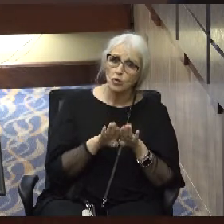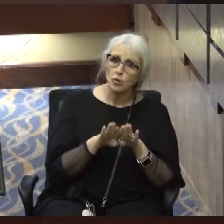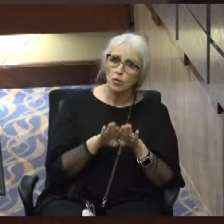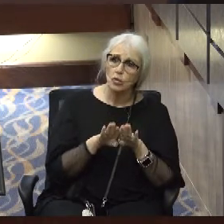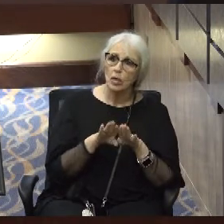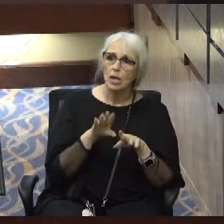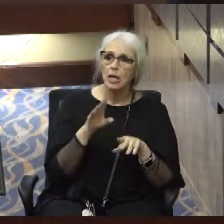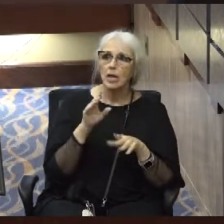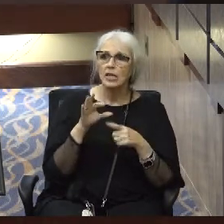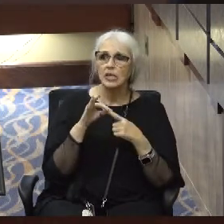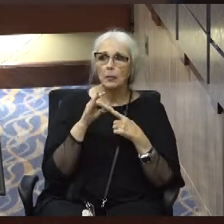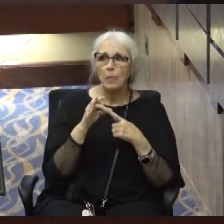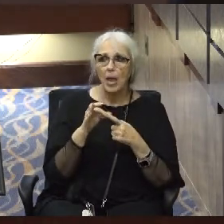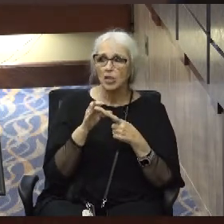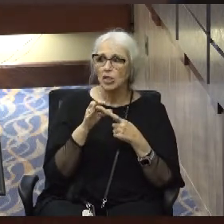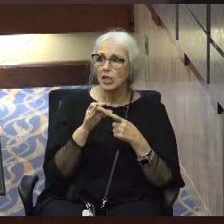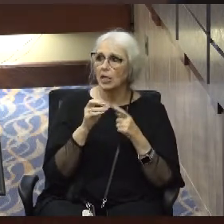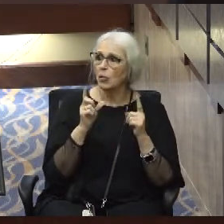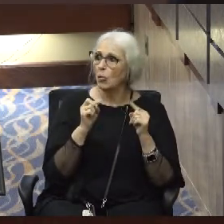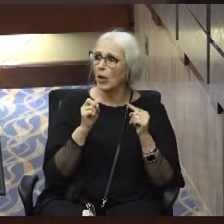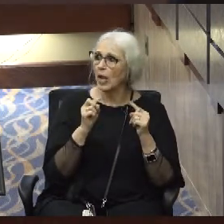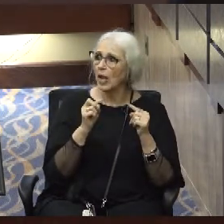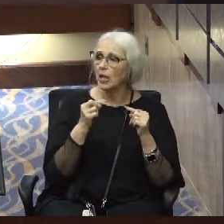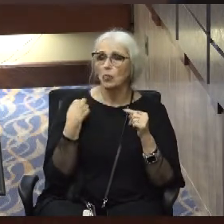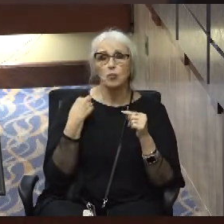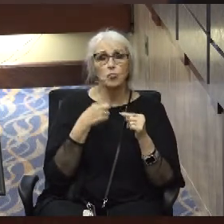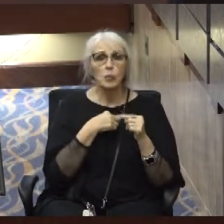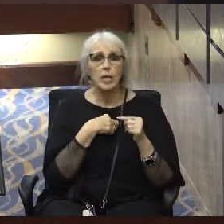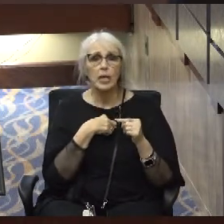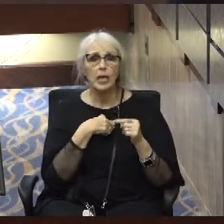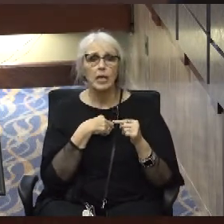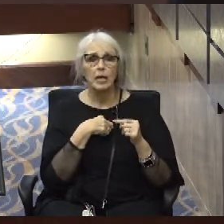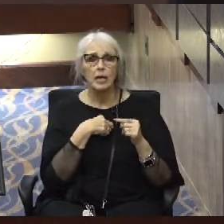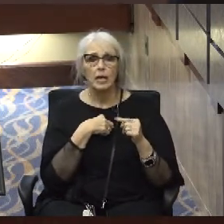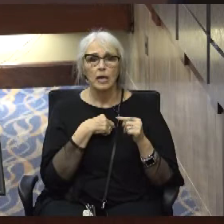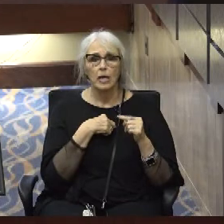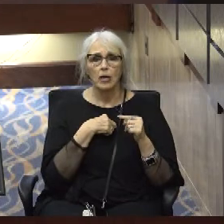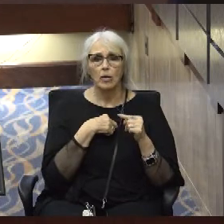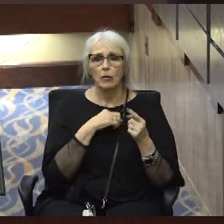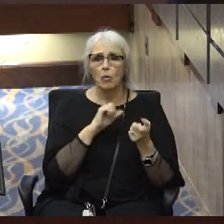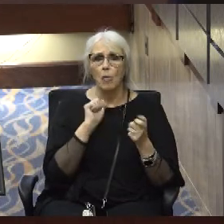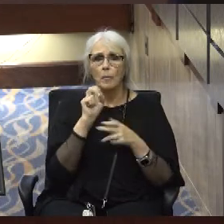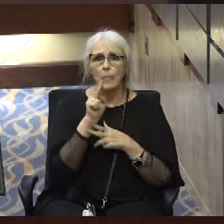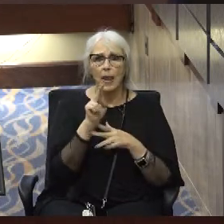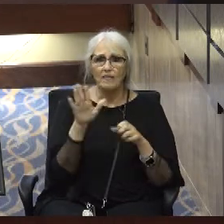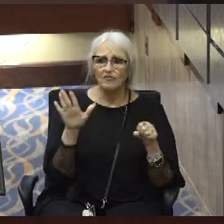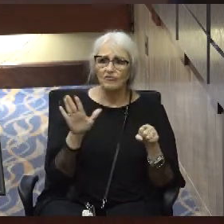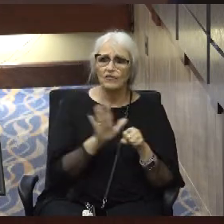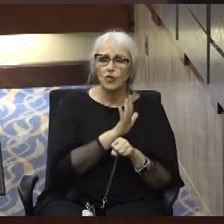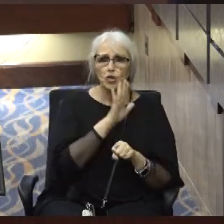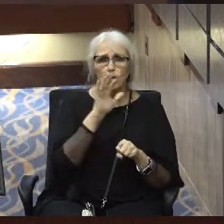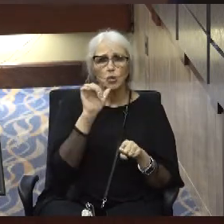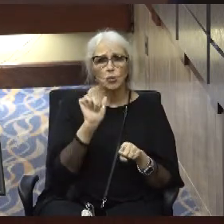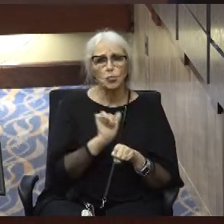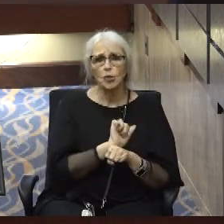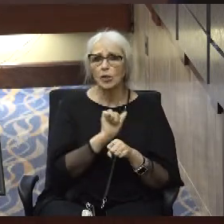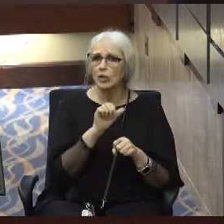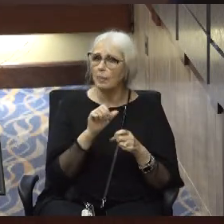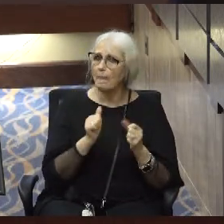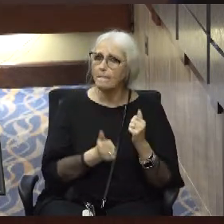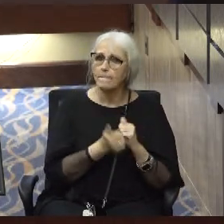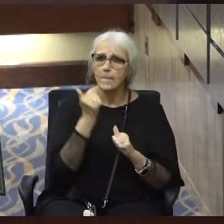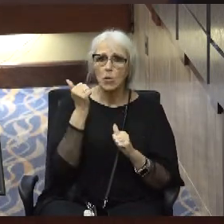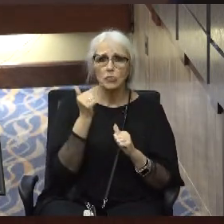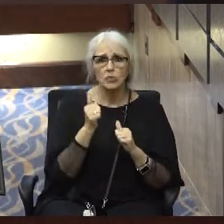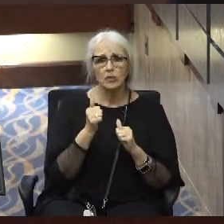forward, especially as we're returning to full capacity in most aspects of our society. So